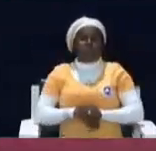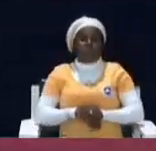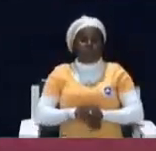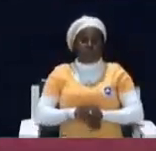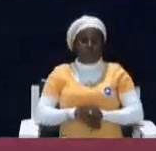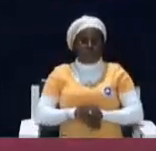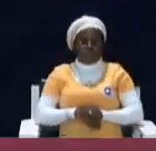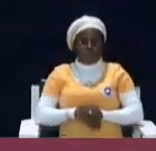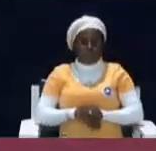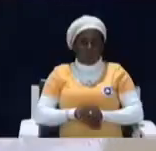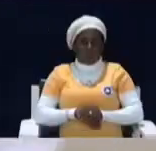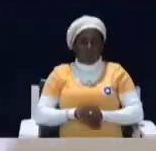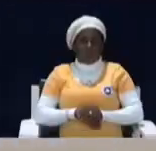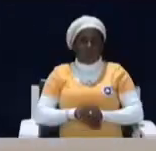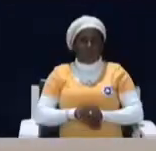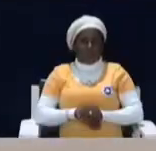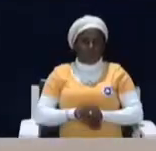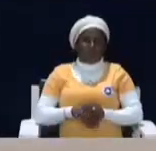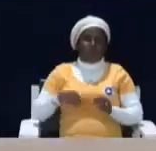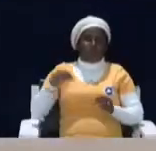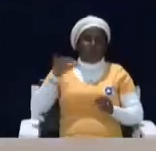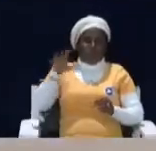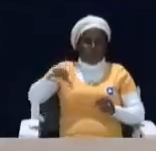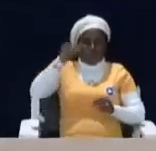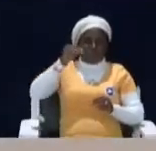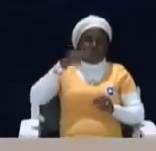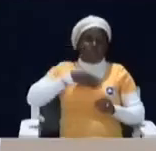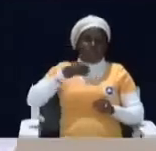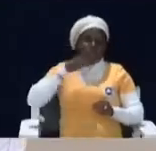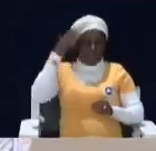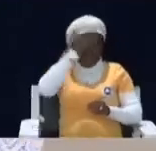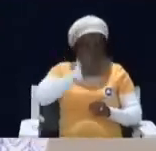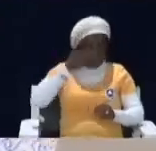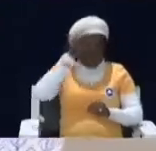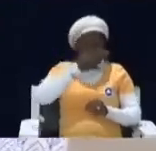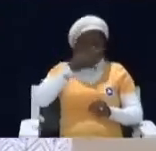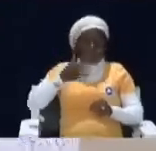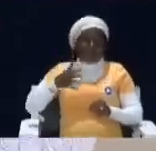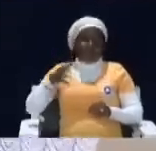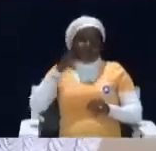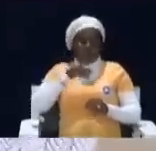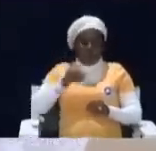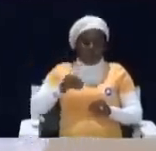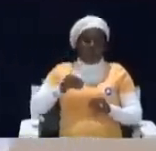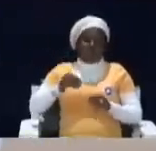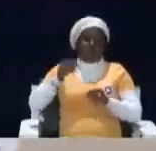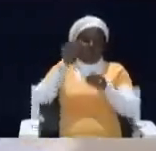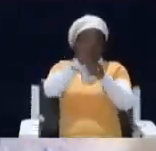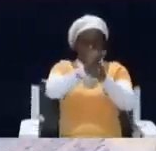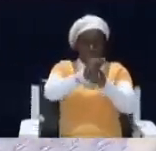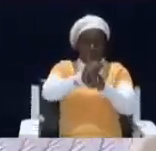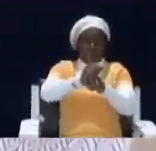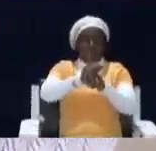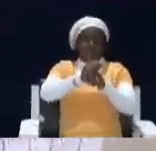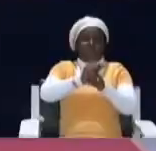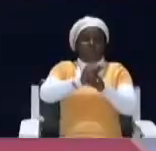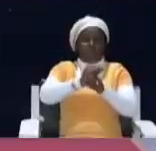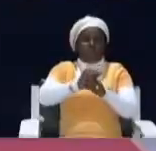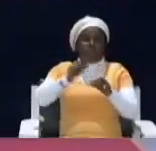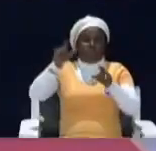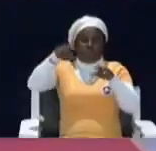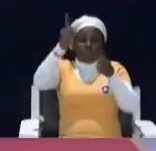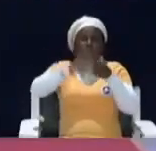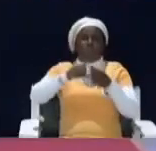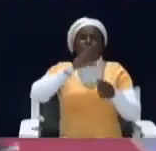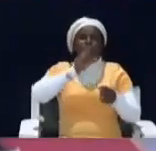I take handkerchief and touch her. Run to Oj Auditorium. I